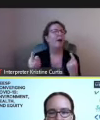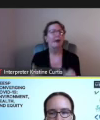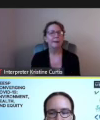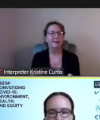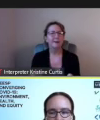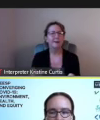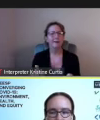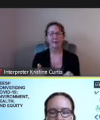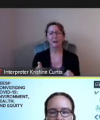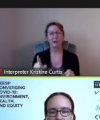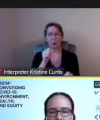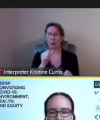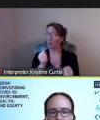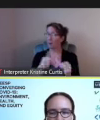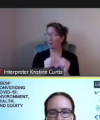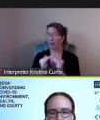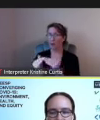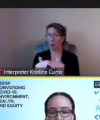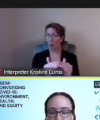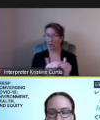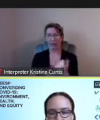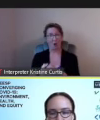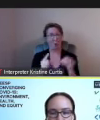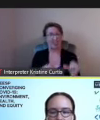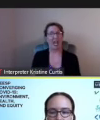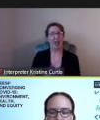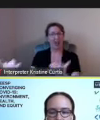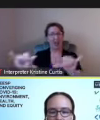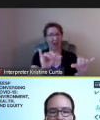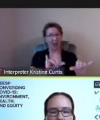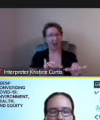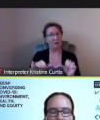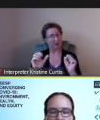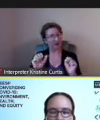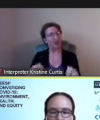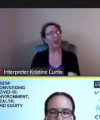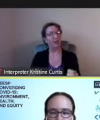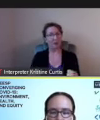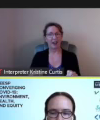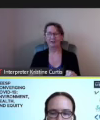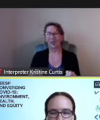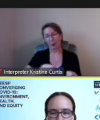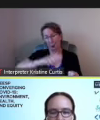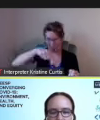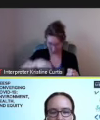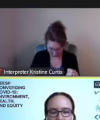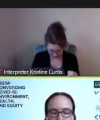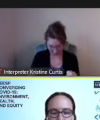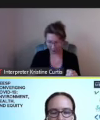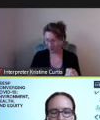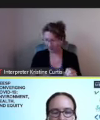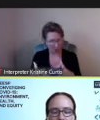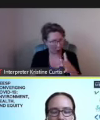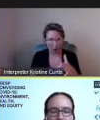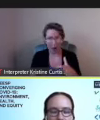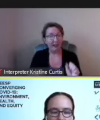not everyone in the world and even in the United States have access to wastewater treatment or sanitation or toilets.